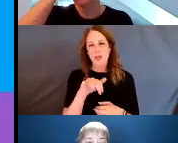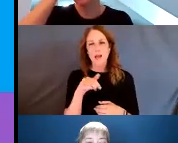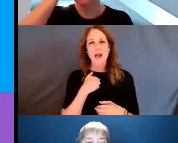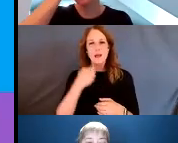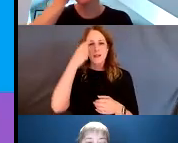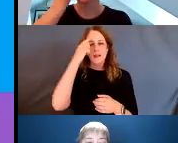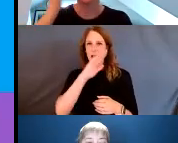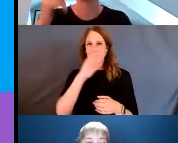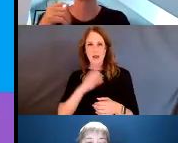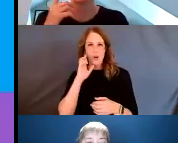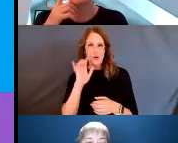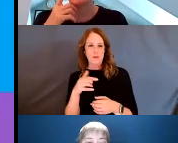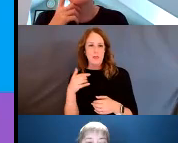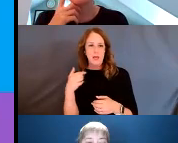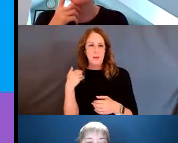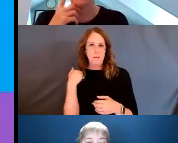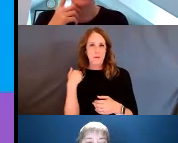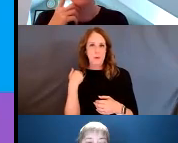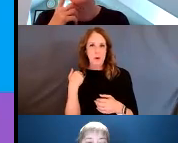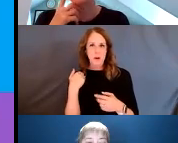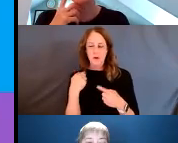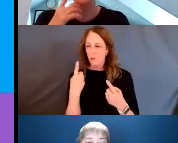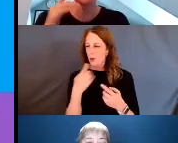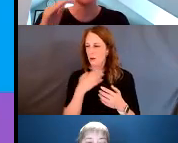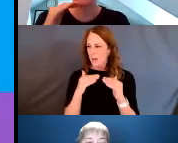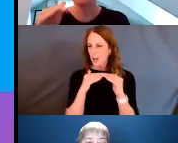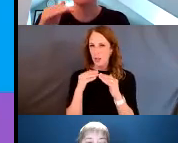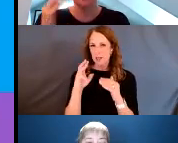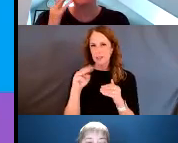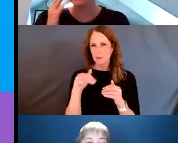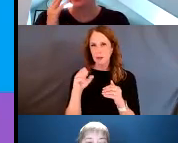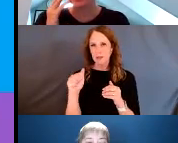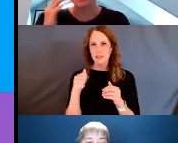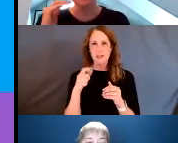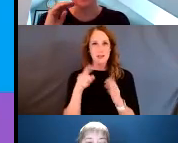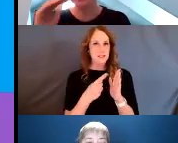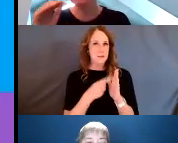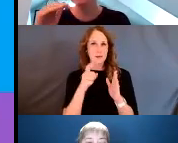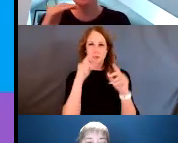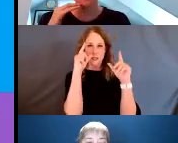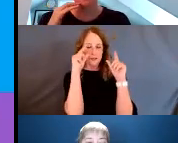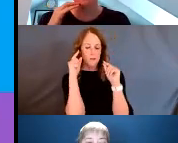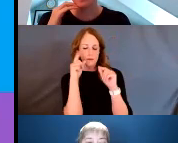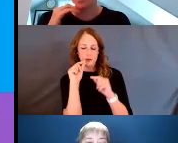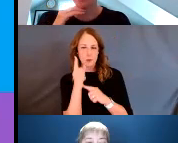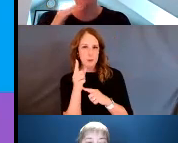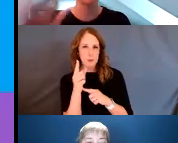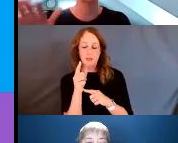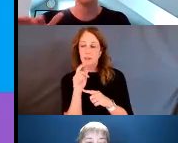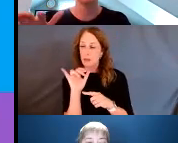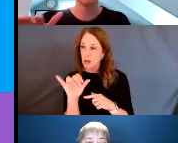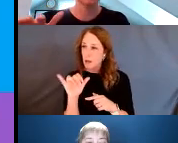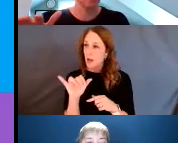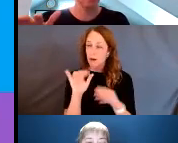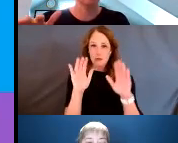never heard of this until I worked at MCASA, and one of my colleagues is like, sometimes I just need to like shut my eyes for 20 minutes. And I think that that is a